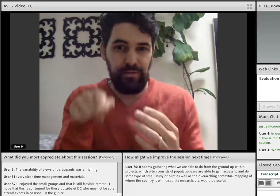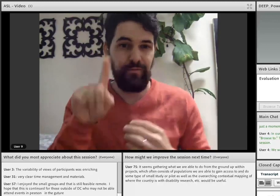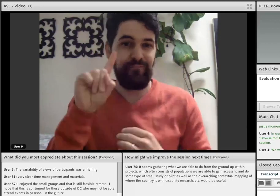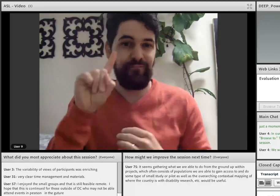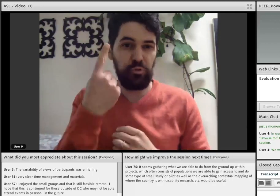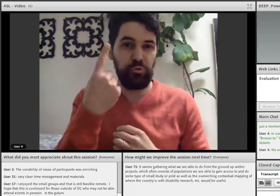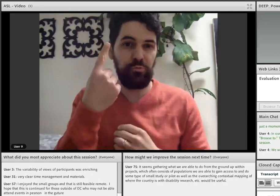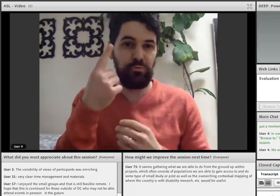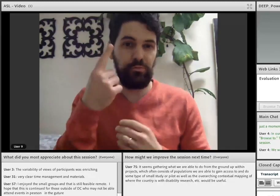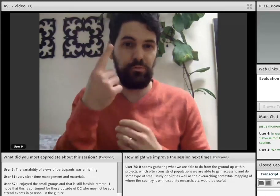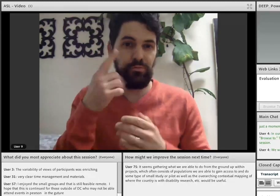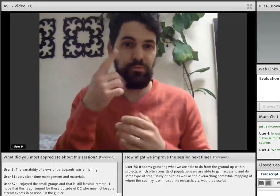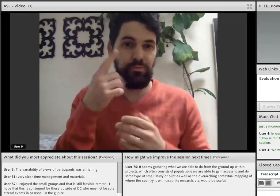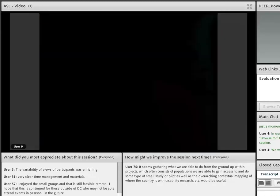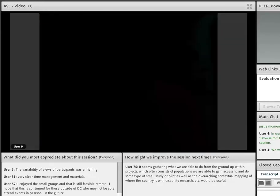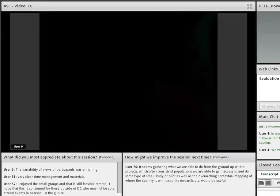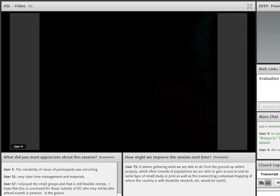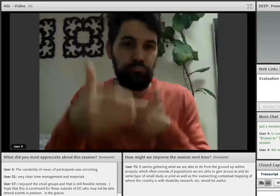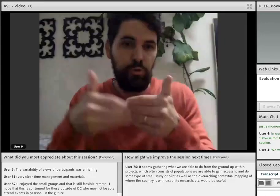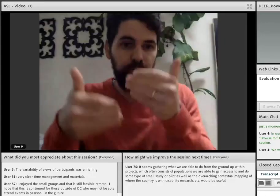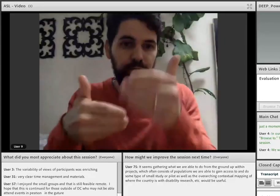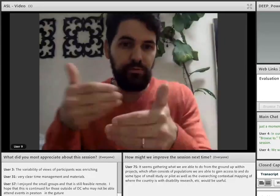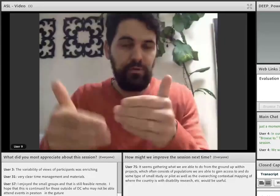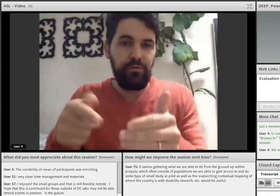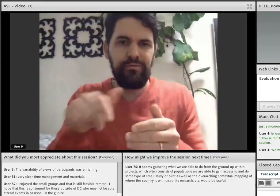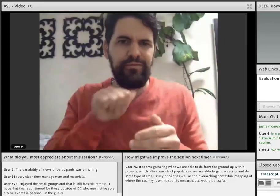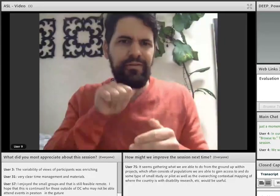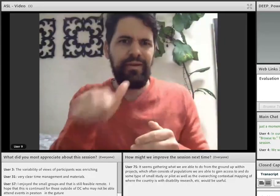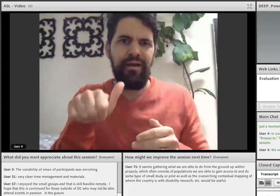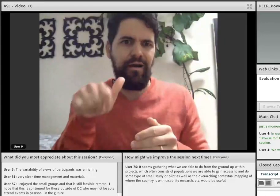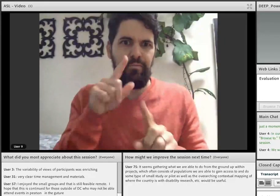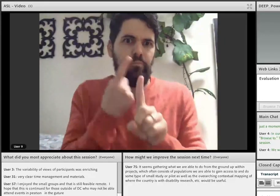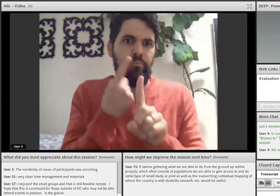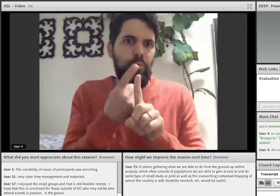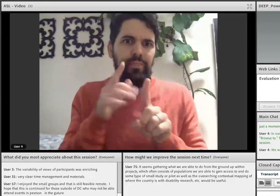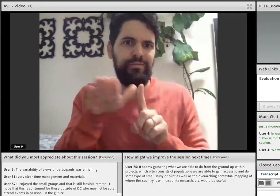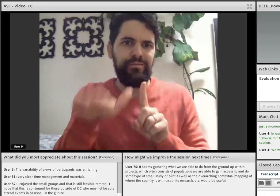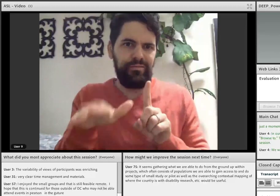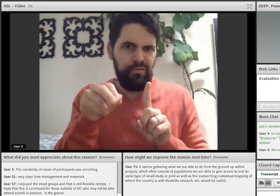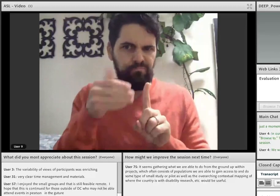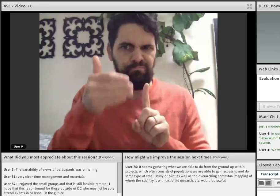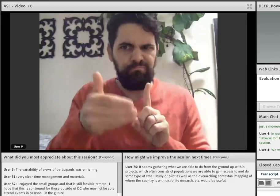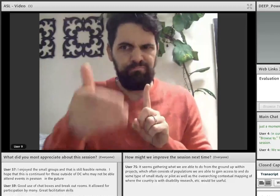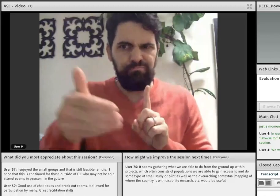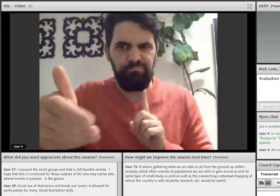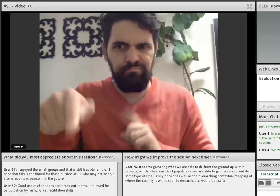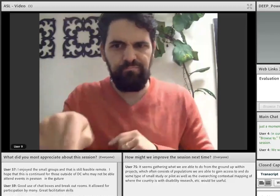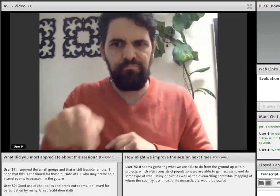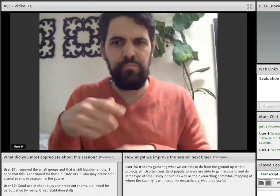on disability, and why it's so important to do consistent screenings.